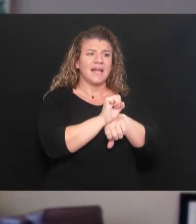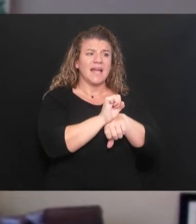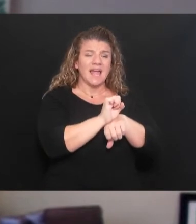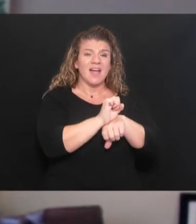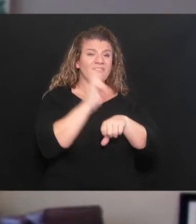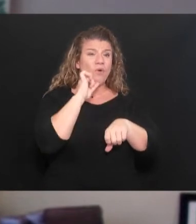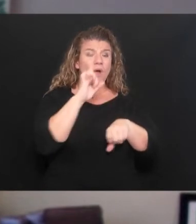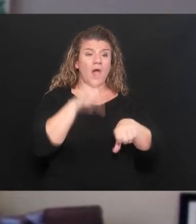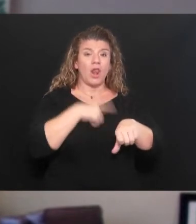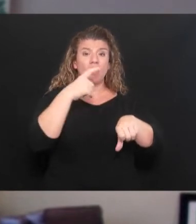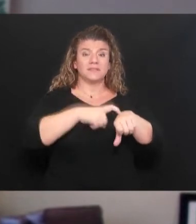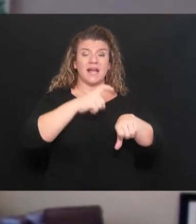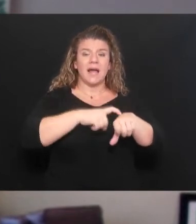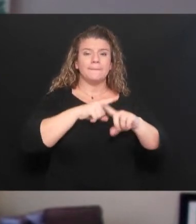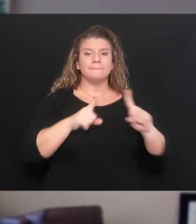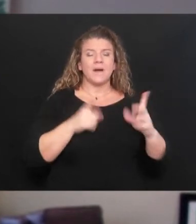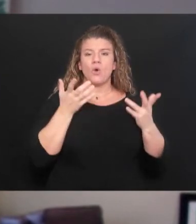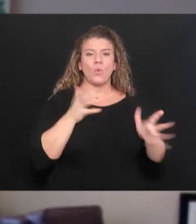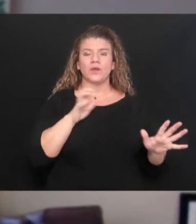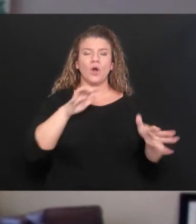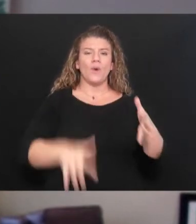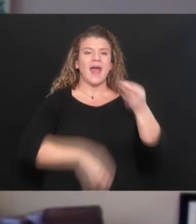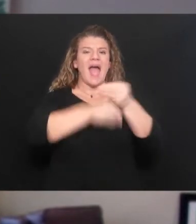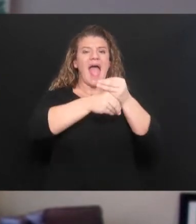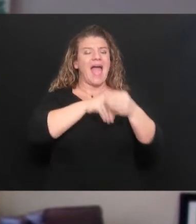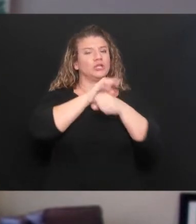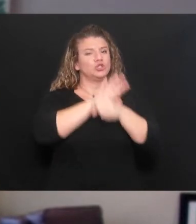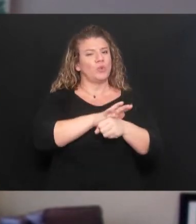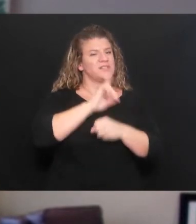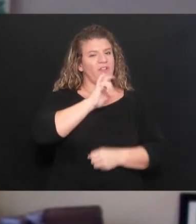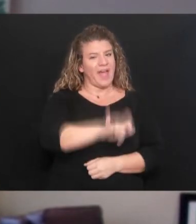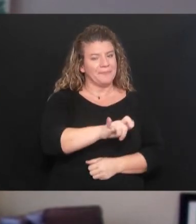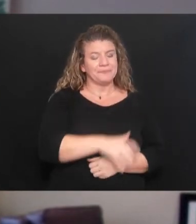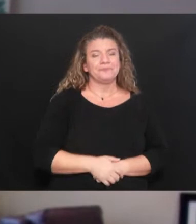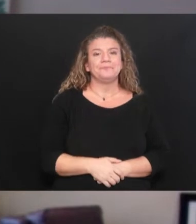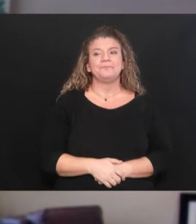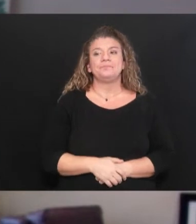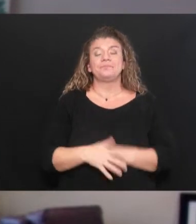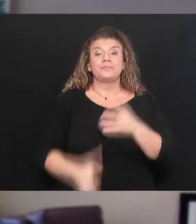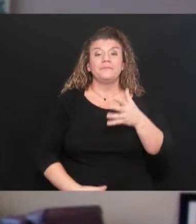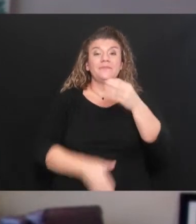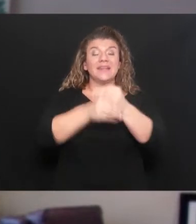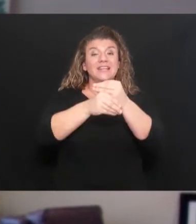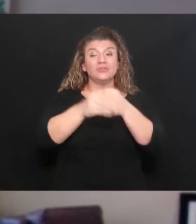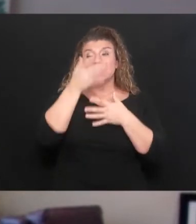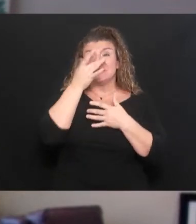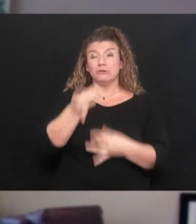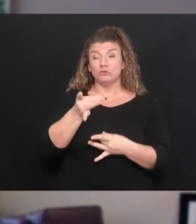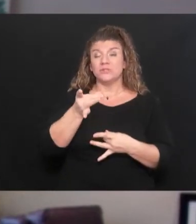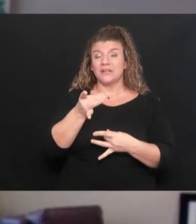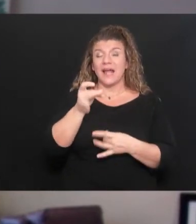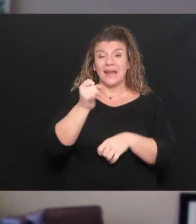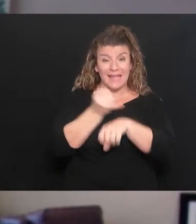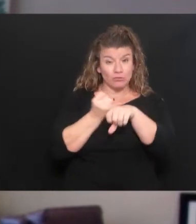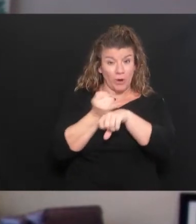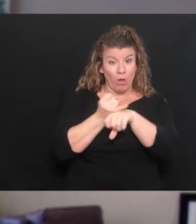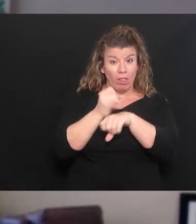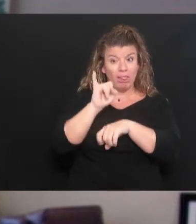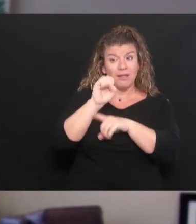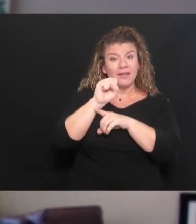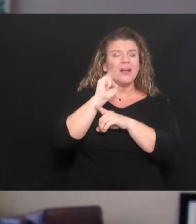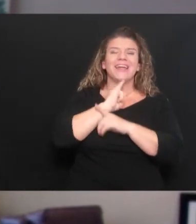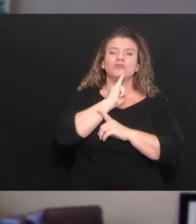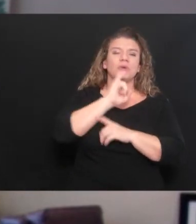time, but we don't want to add to stress with them. In addition, it's interesting that the country of Israel now defines with